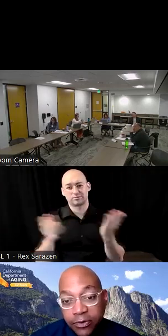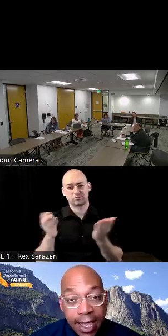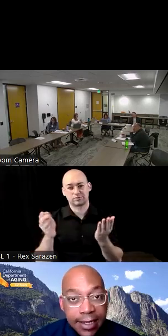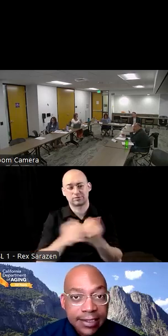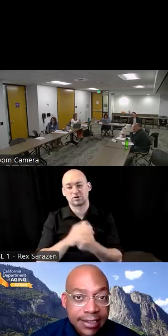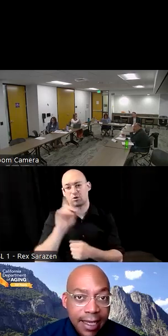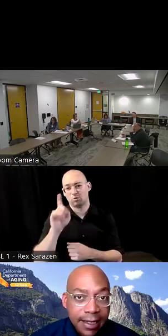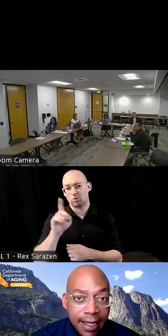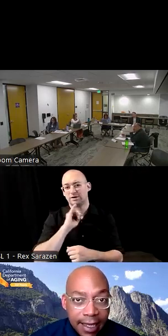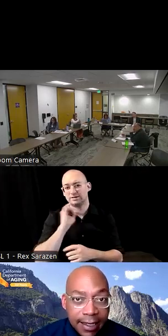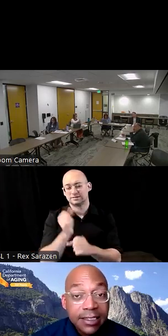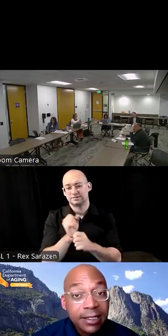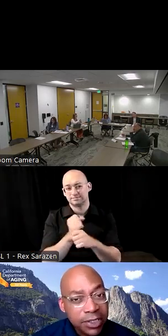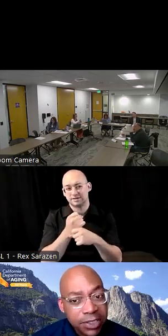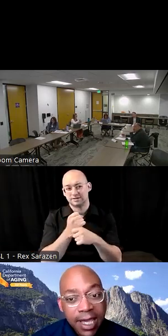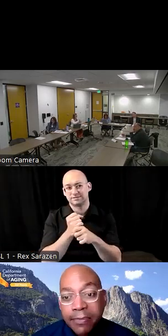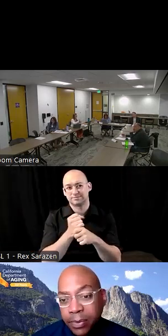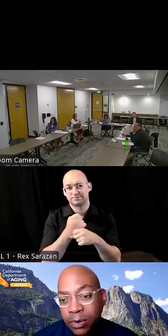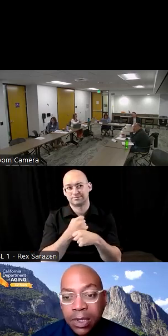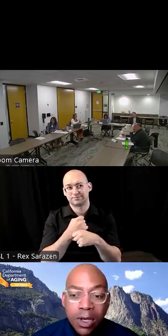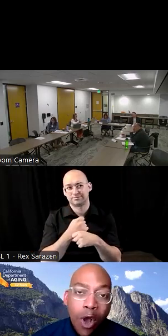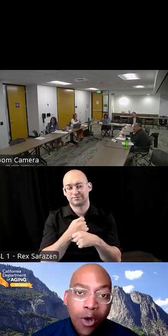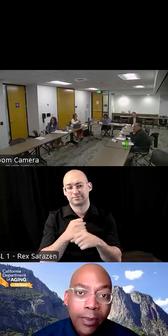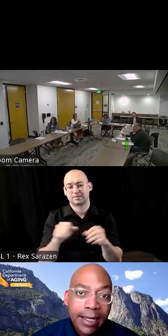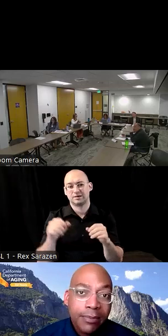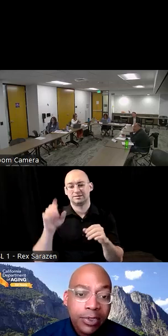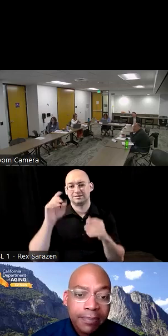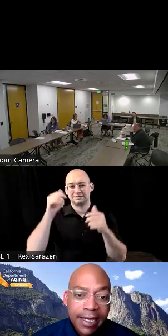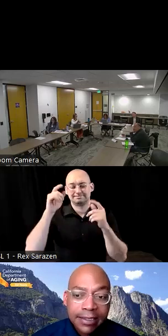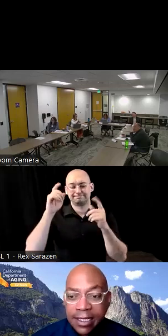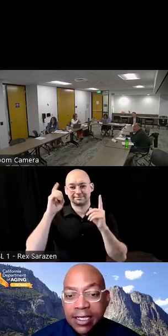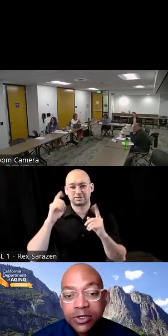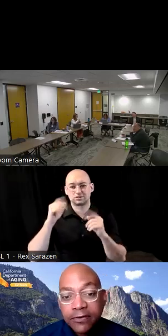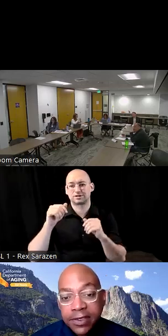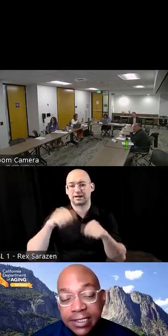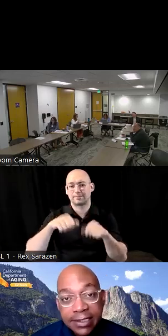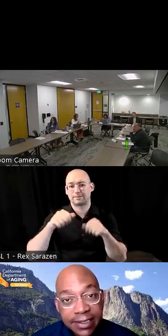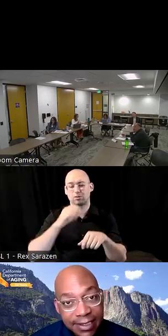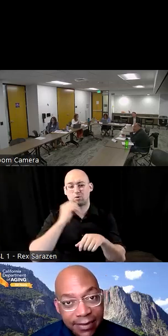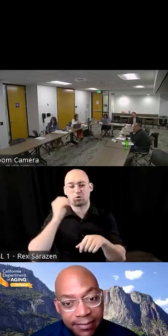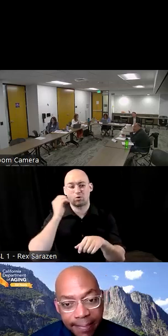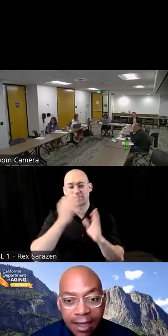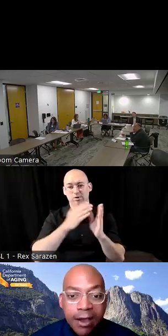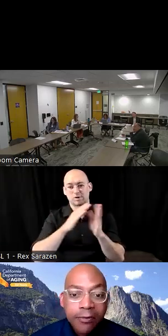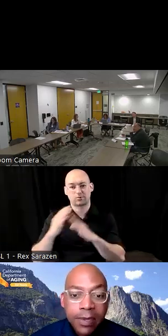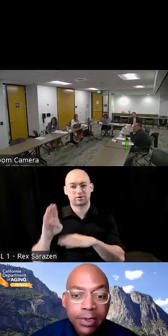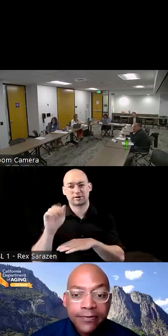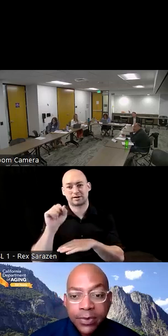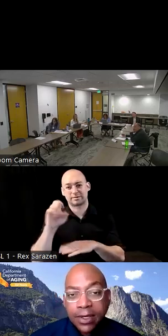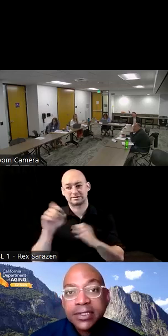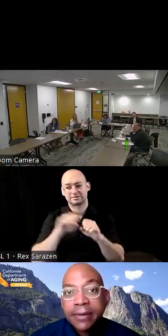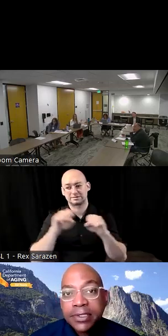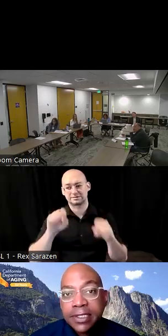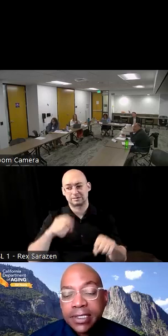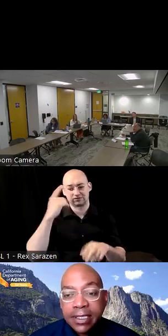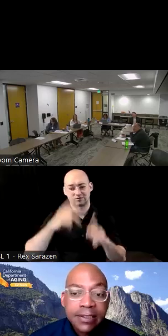is to create and sustain a dementia-capable home and community-based services system for people living